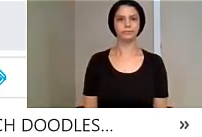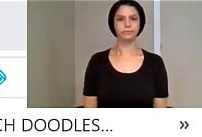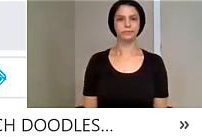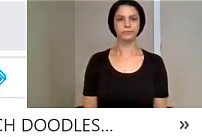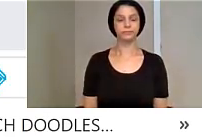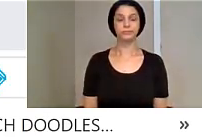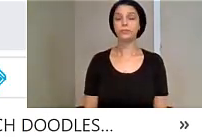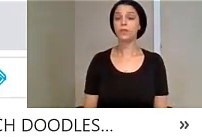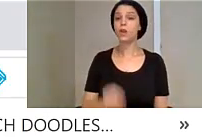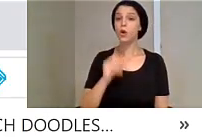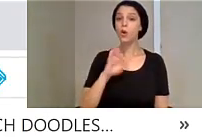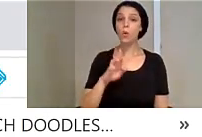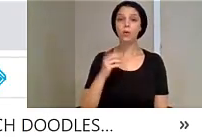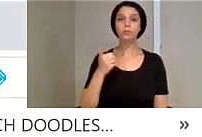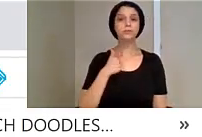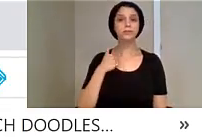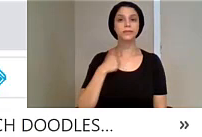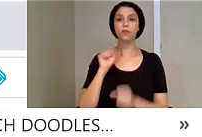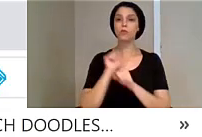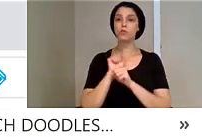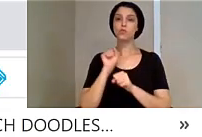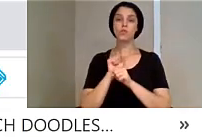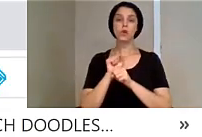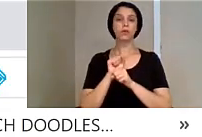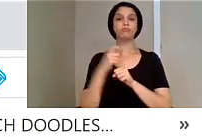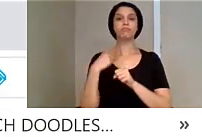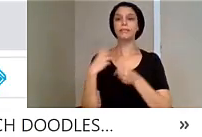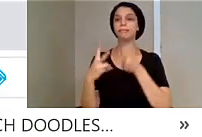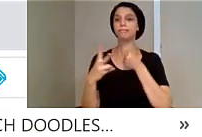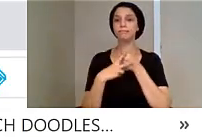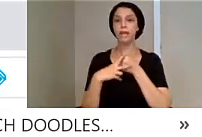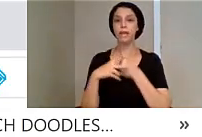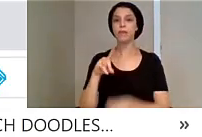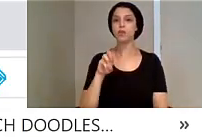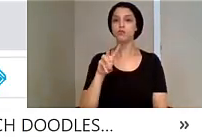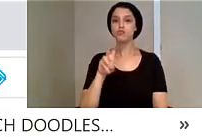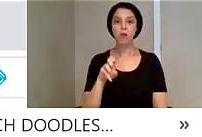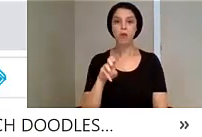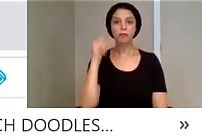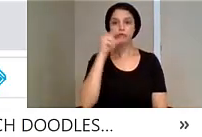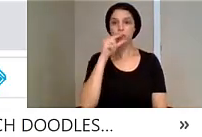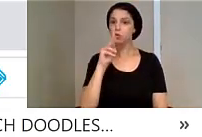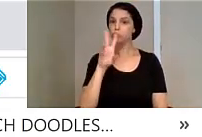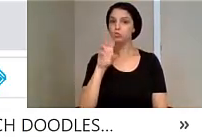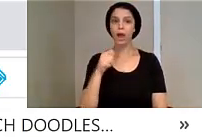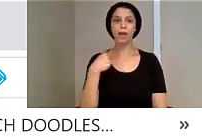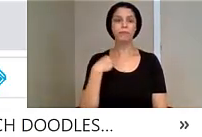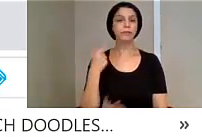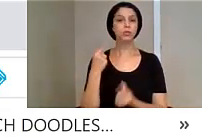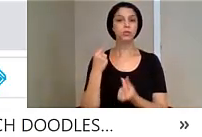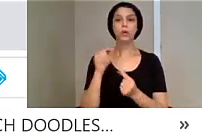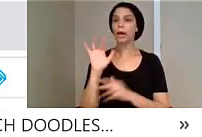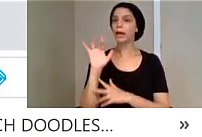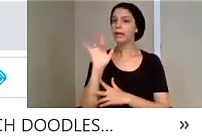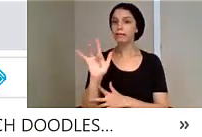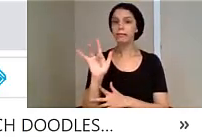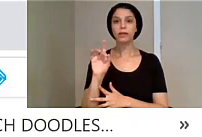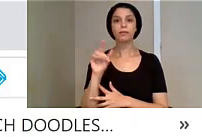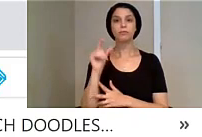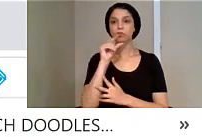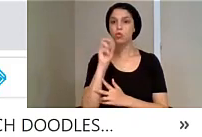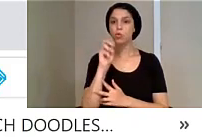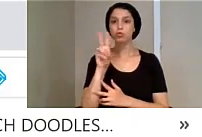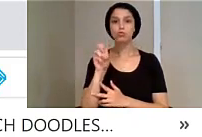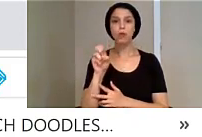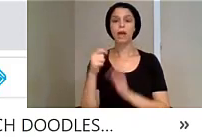Or if I completed my work and it's saved in my drive, I'm going to click on Google Drive. It's going to show me the